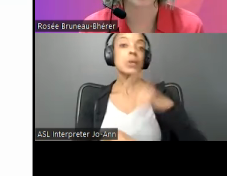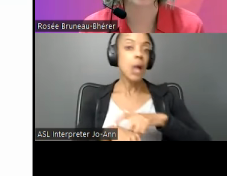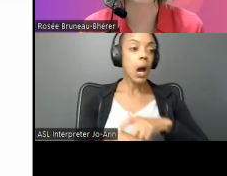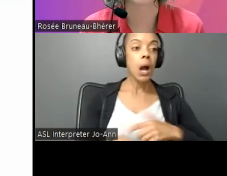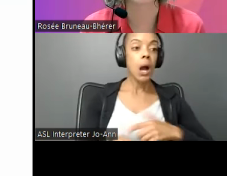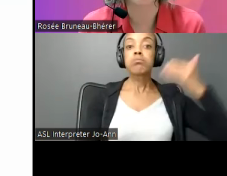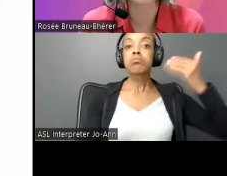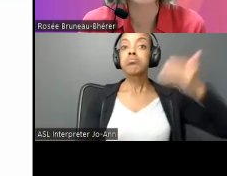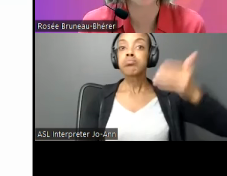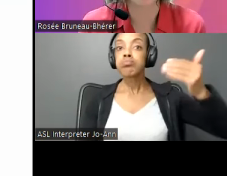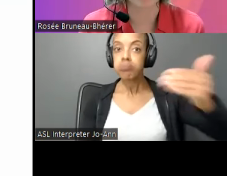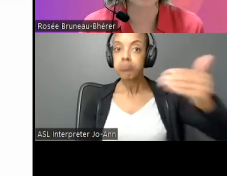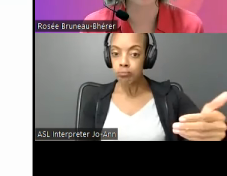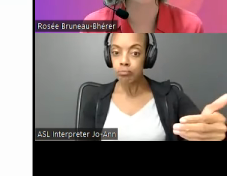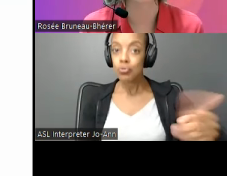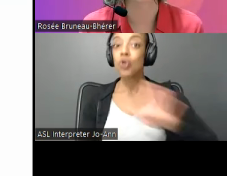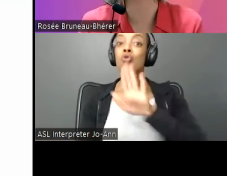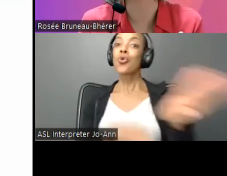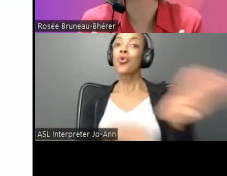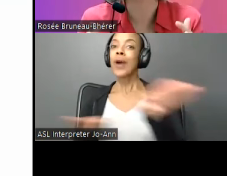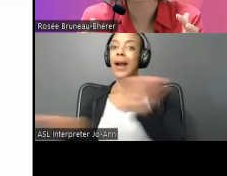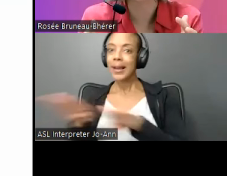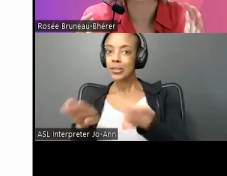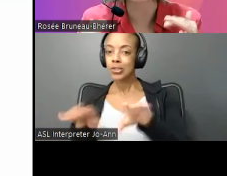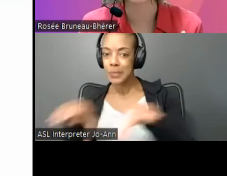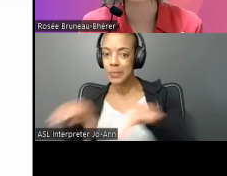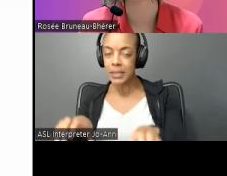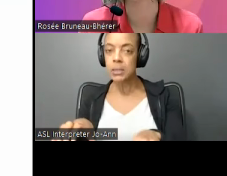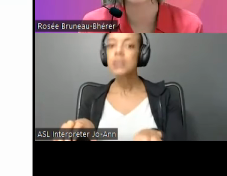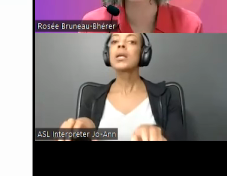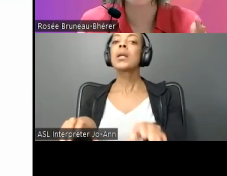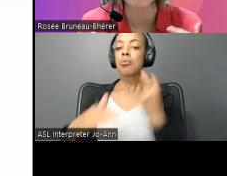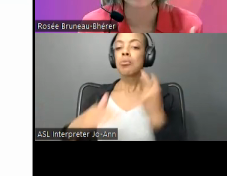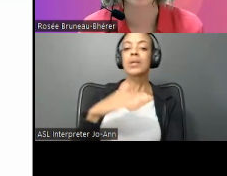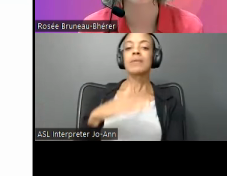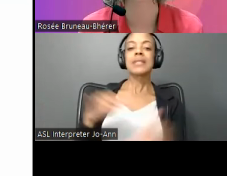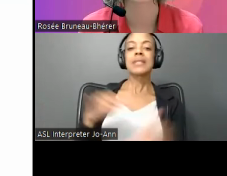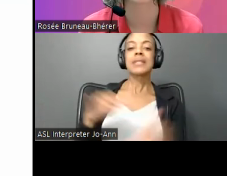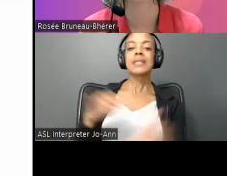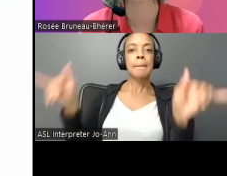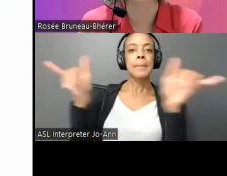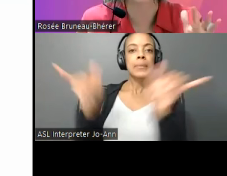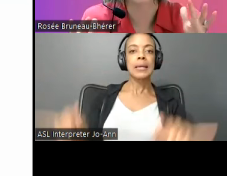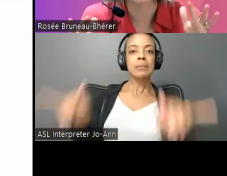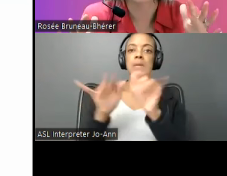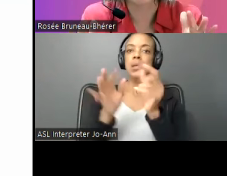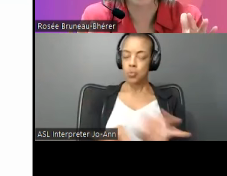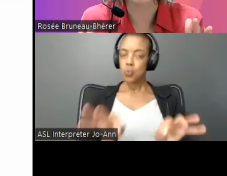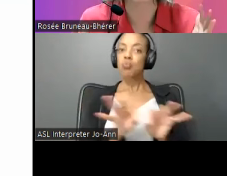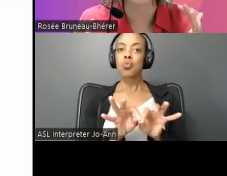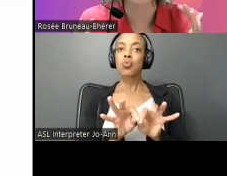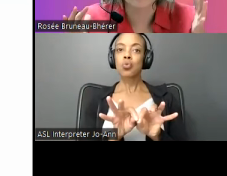very predictable in their actions. This allows the service provider to calm the